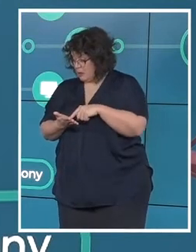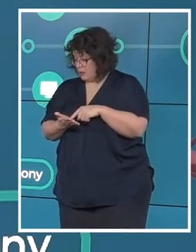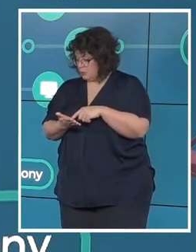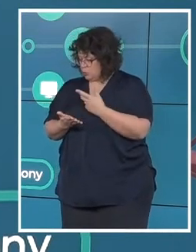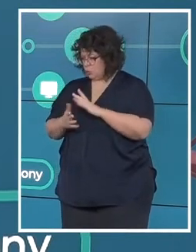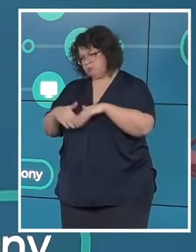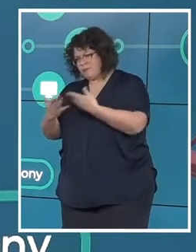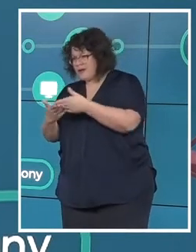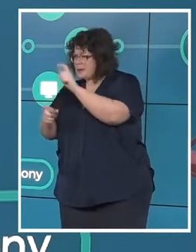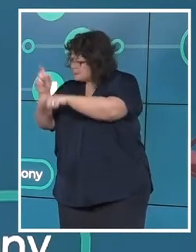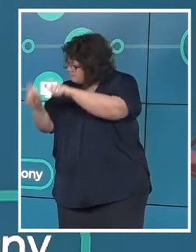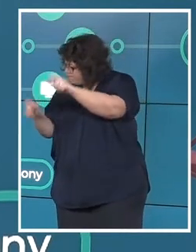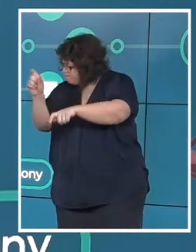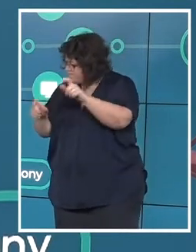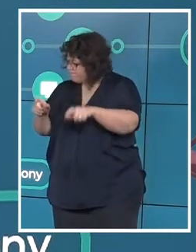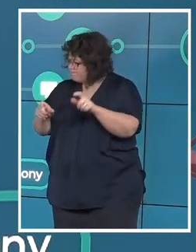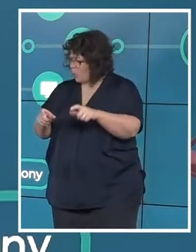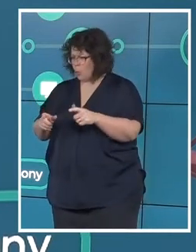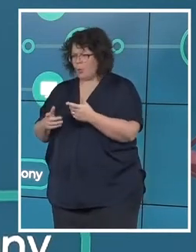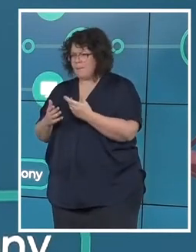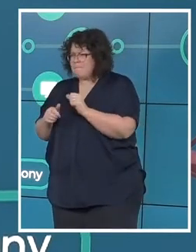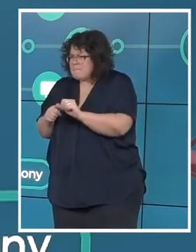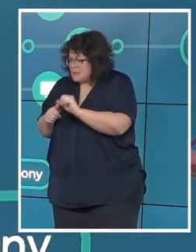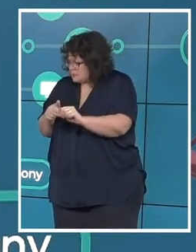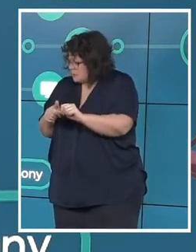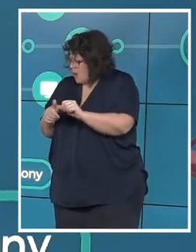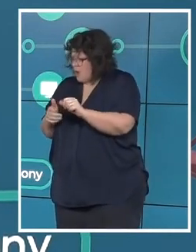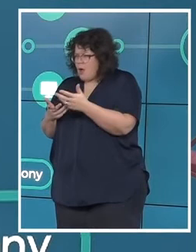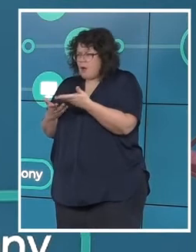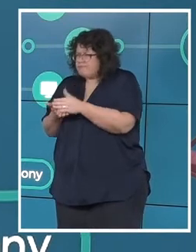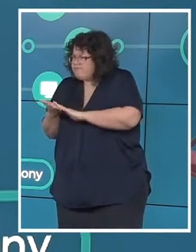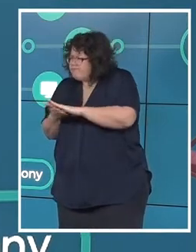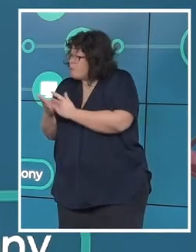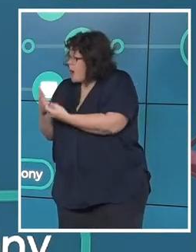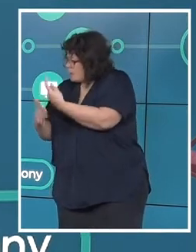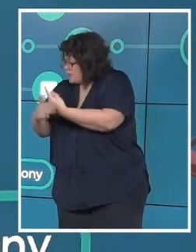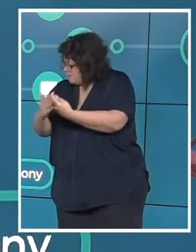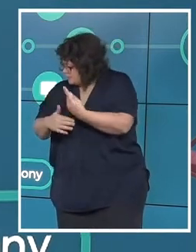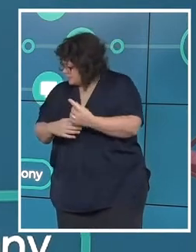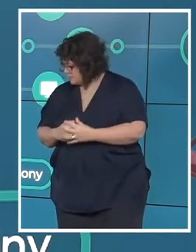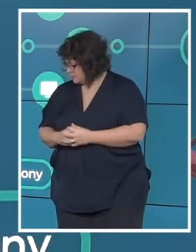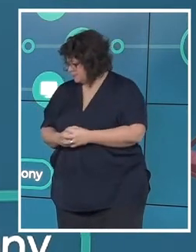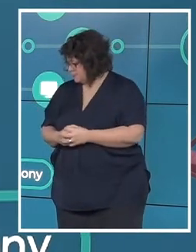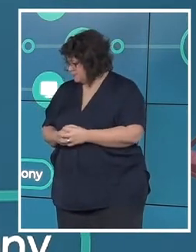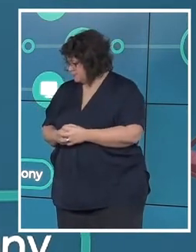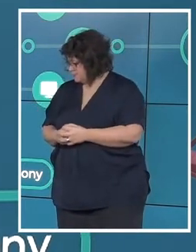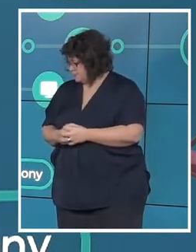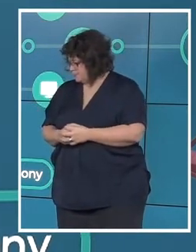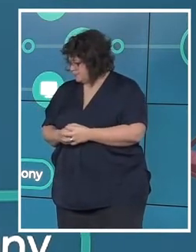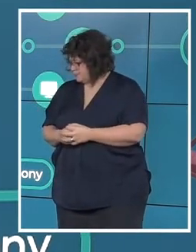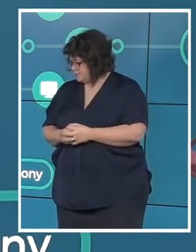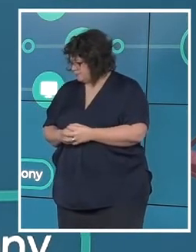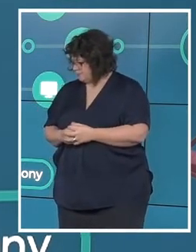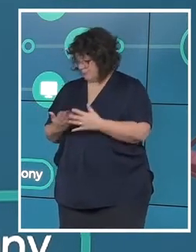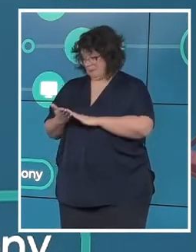outcomes. Being able just to provide them with the right outcomes at the right time. It's really kind of how do you take identity and be able to